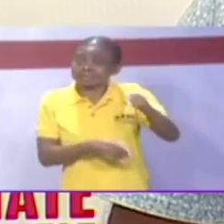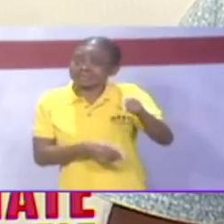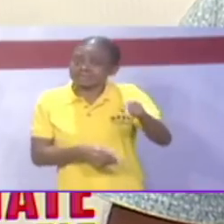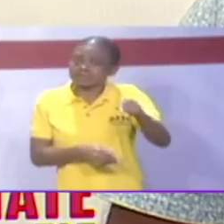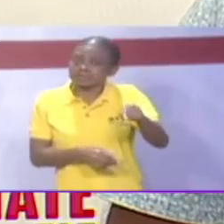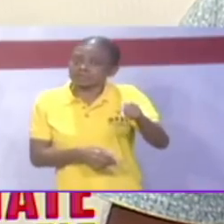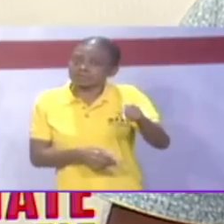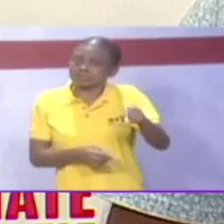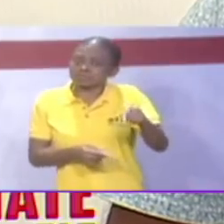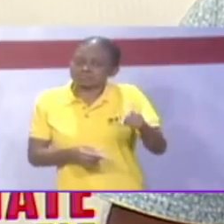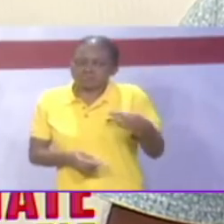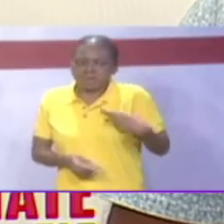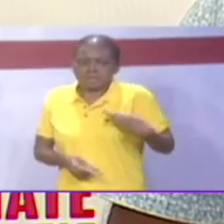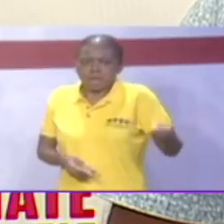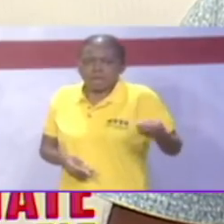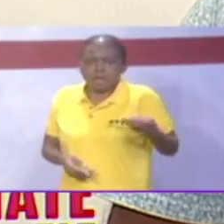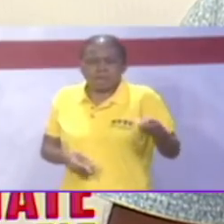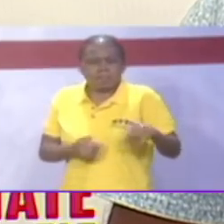passed away.